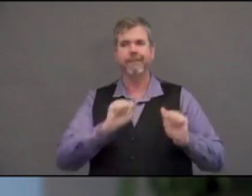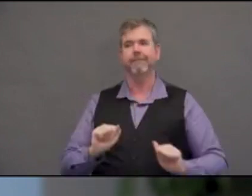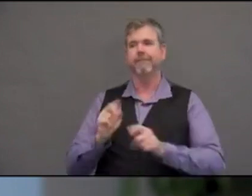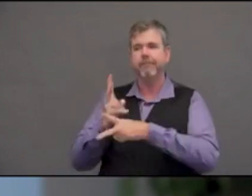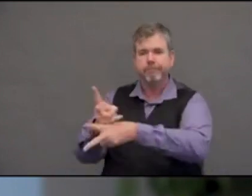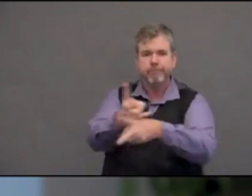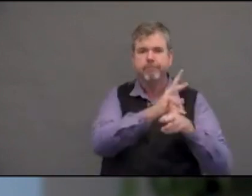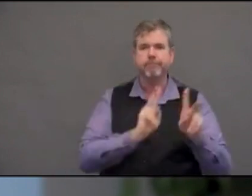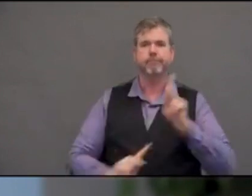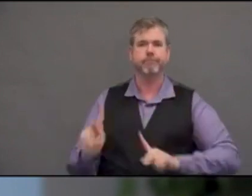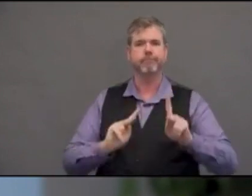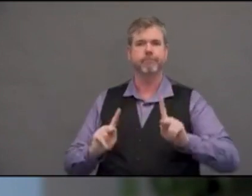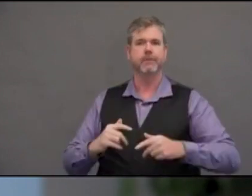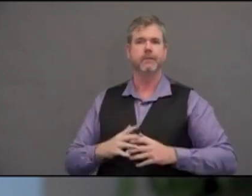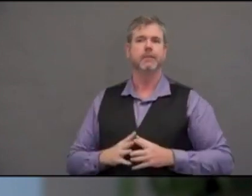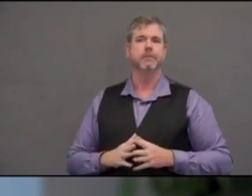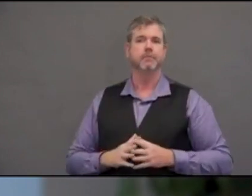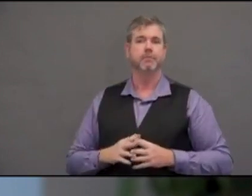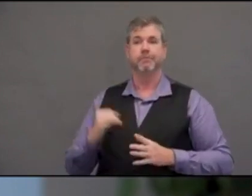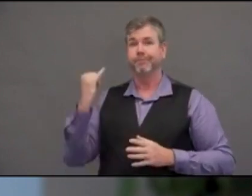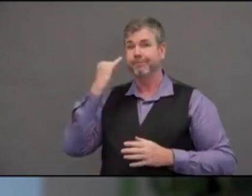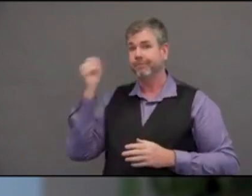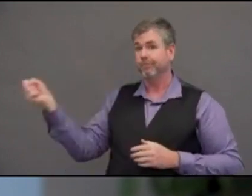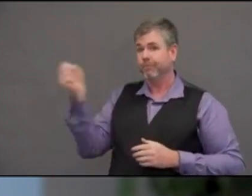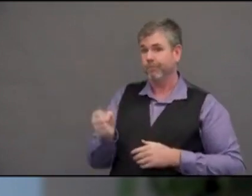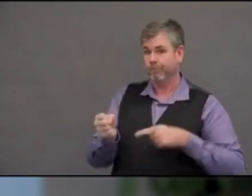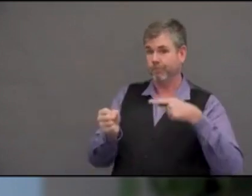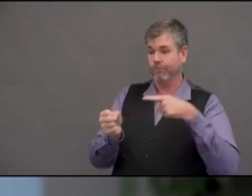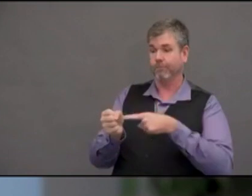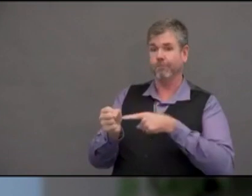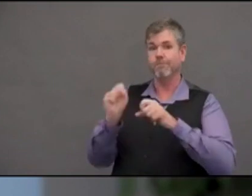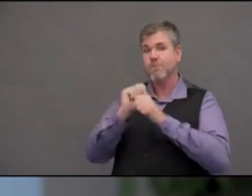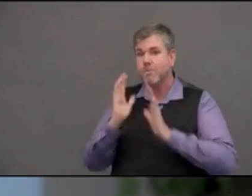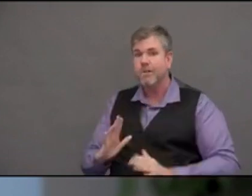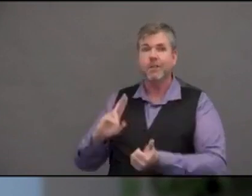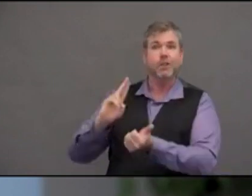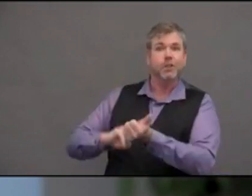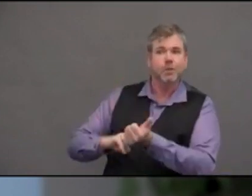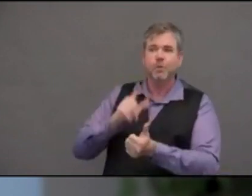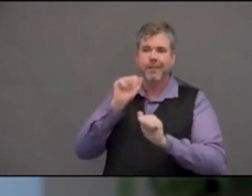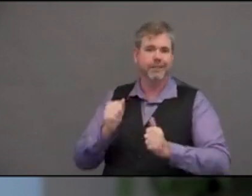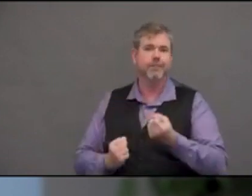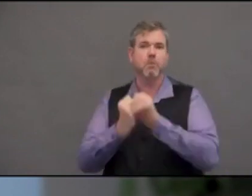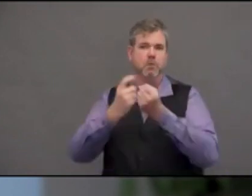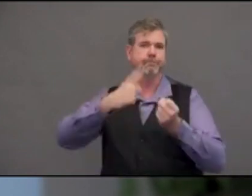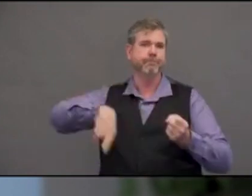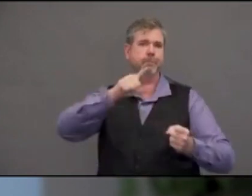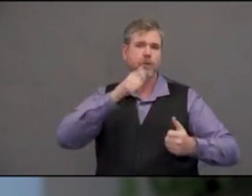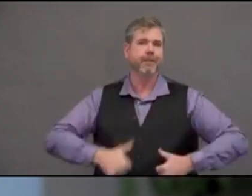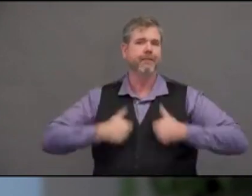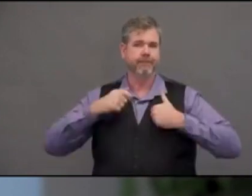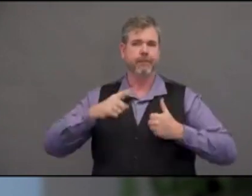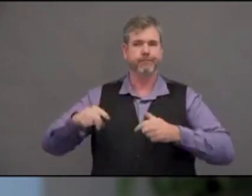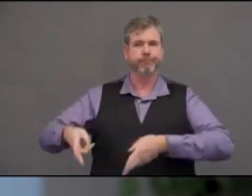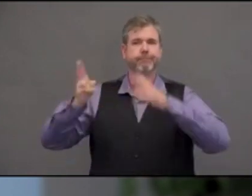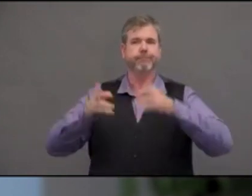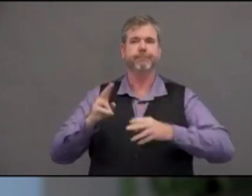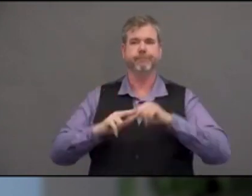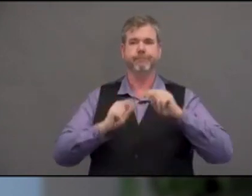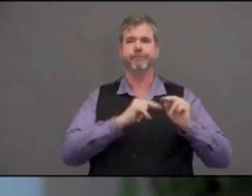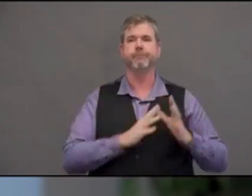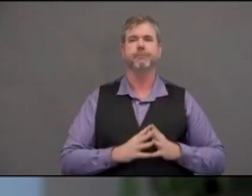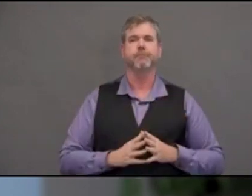employees, nurses, and others that can support that. This is because as county employees, we're all disaster